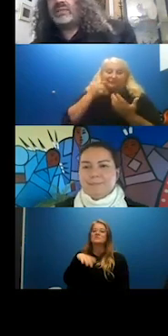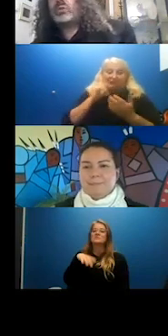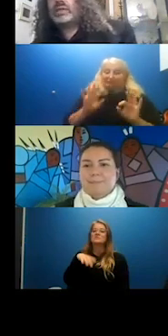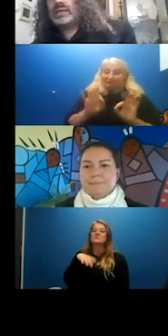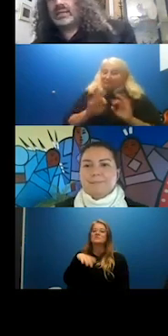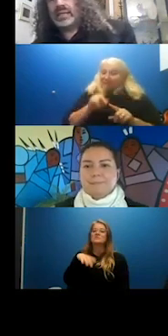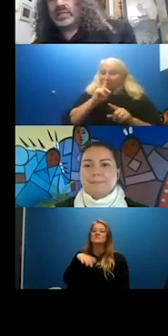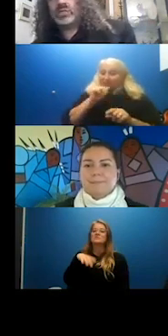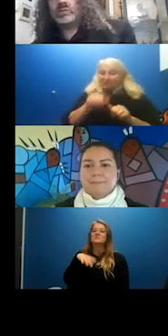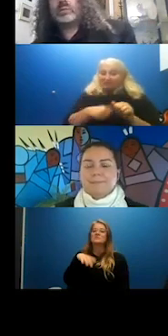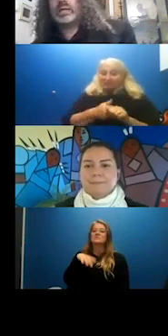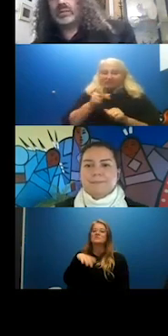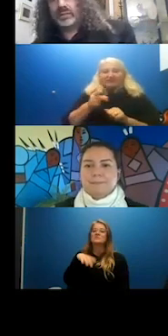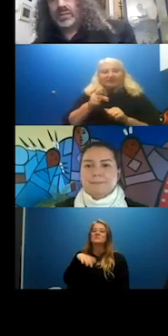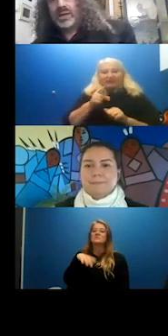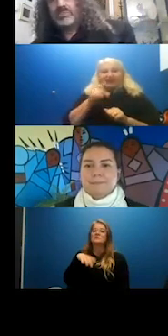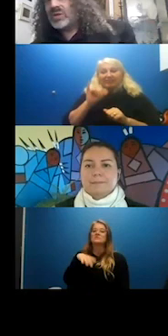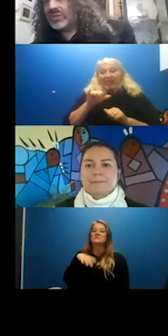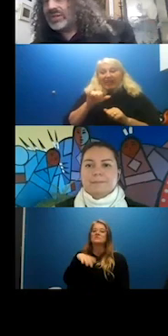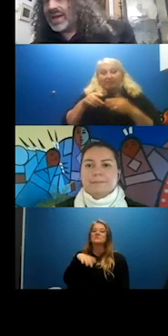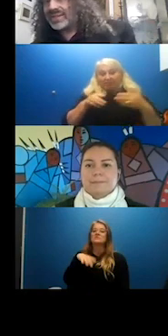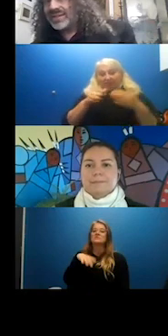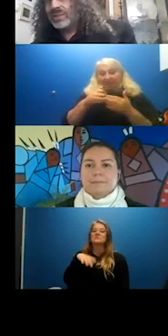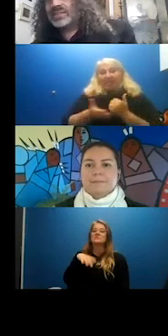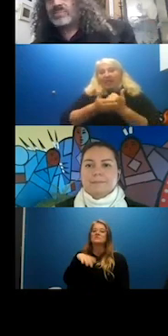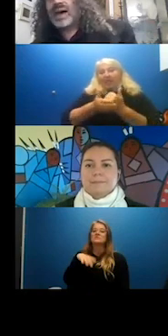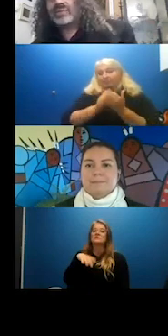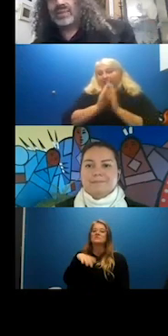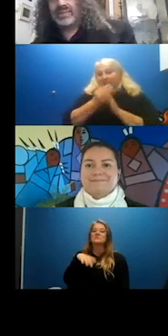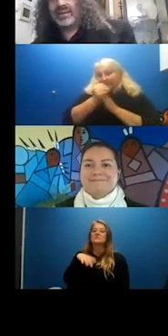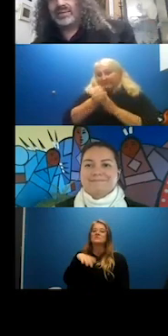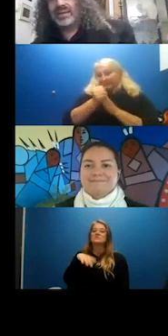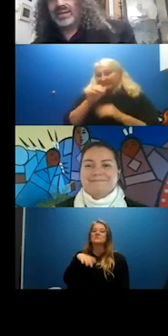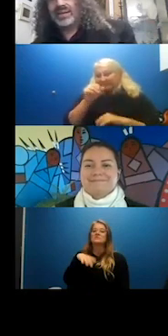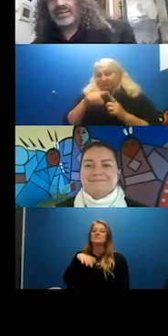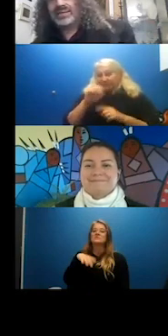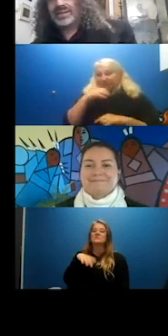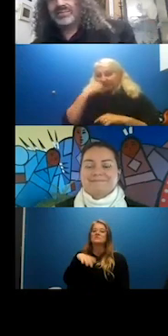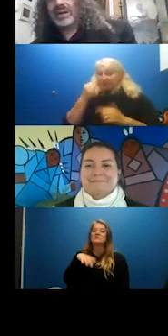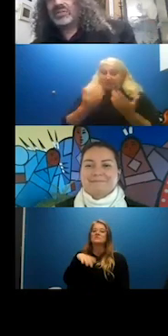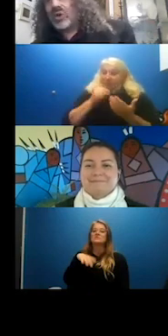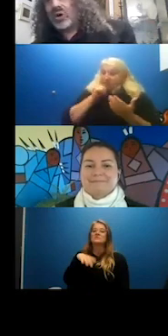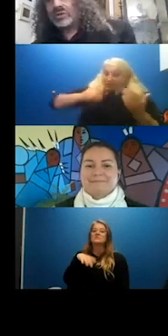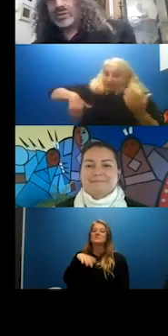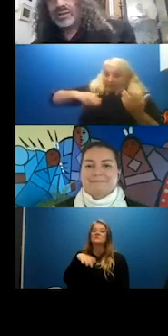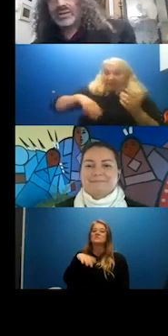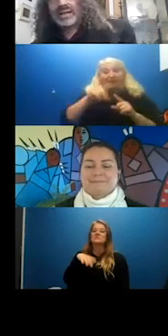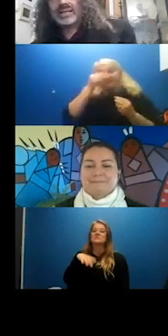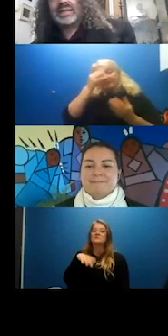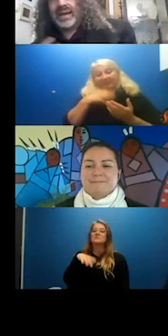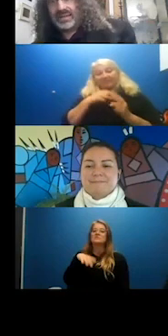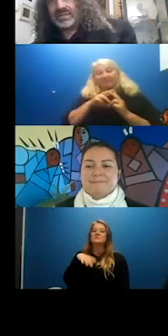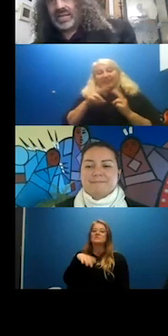path that will lead each person to become an elder. Maybe not there yet, but it's the path to get there. And I'm so honored